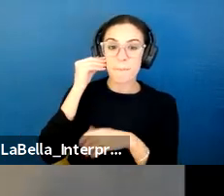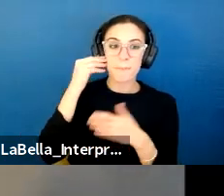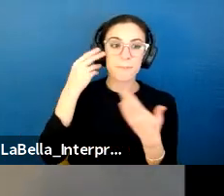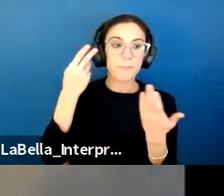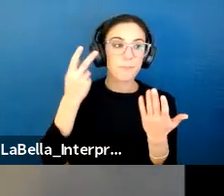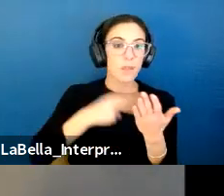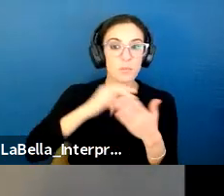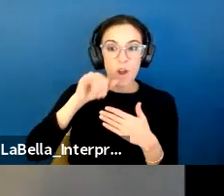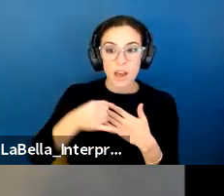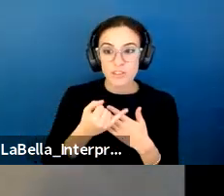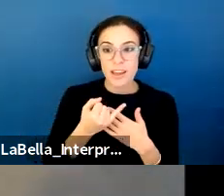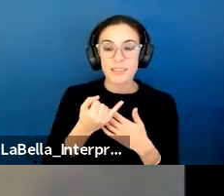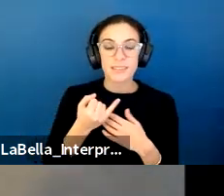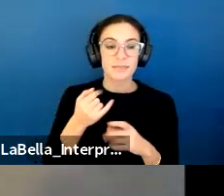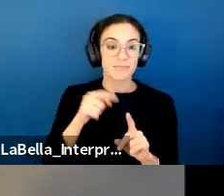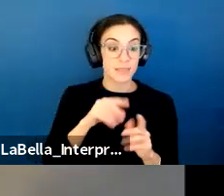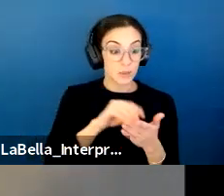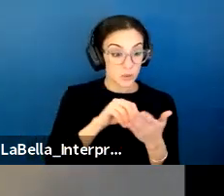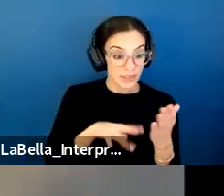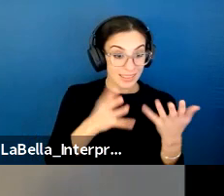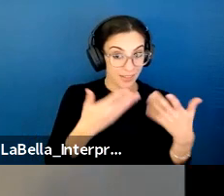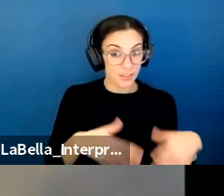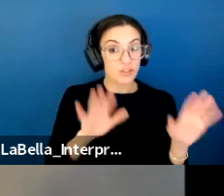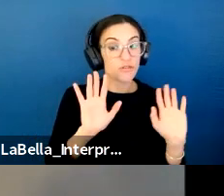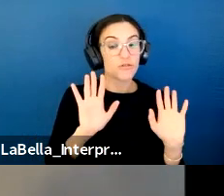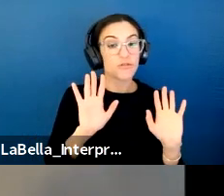projects that students completed,